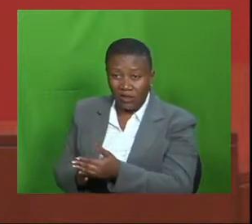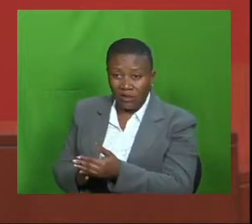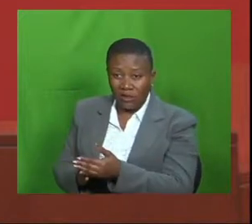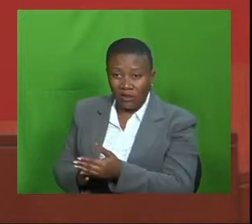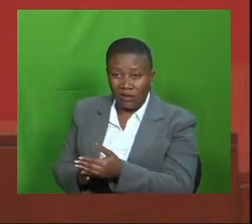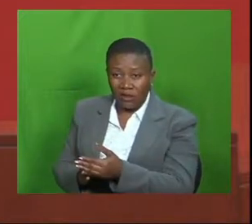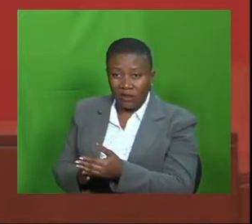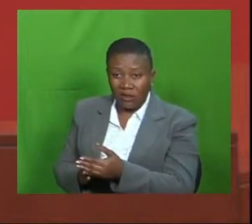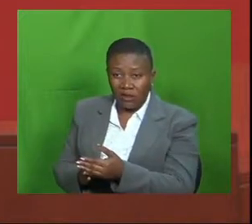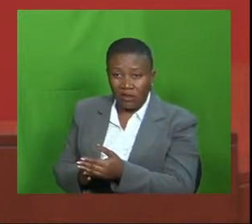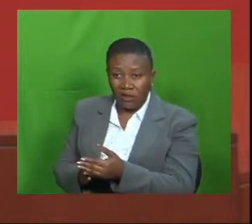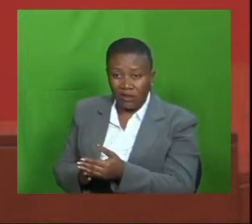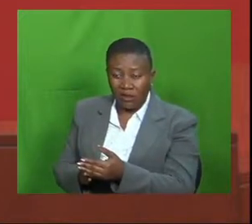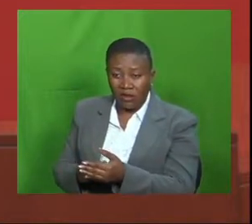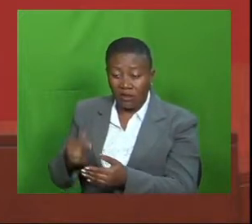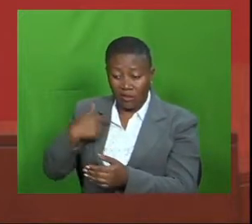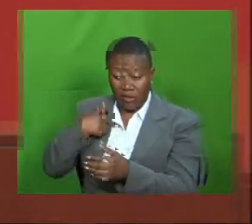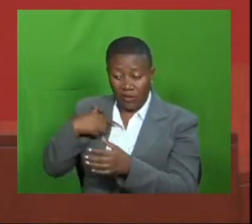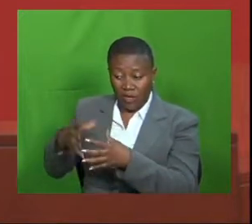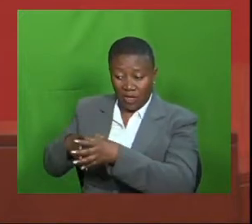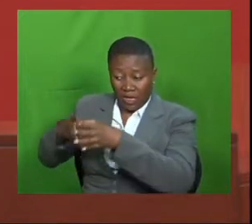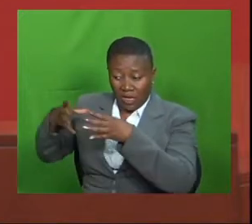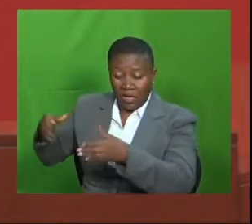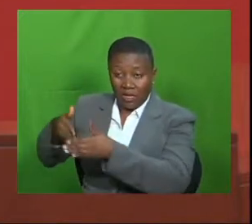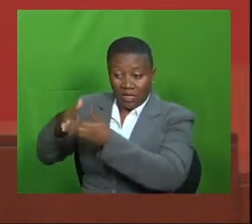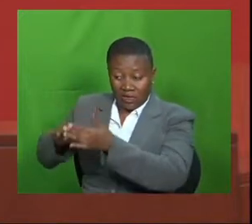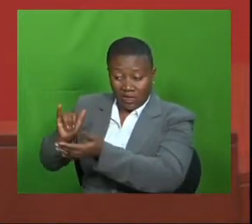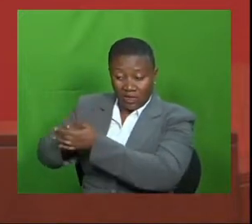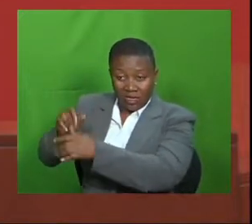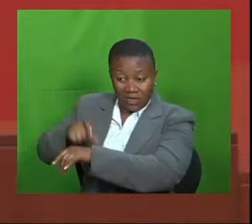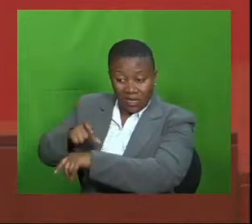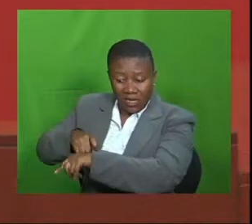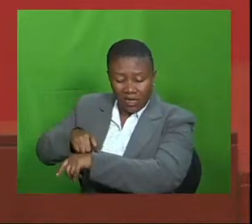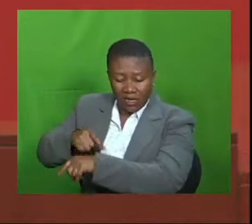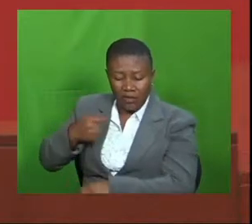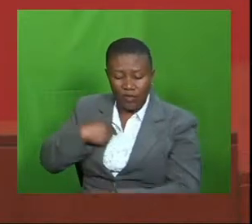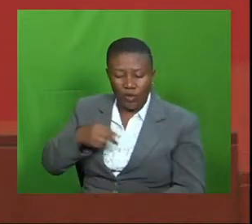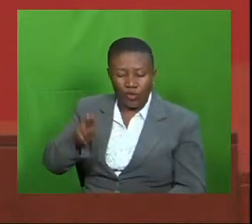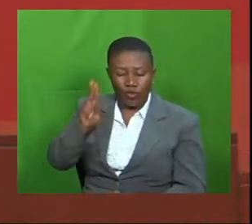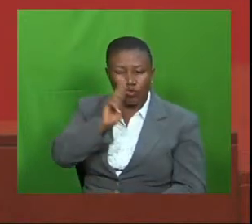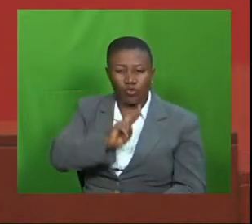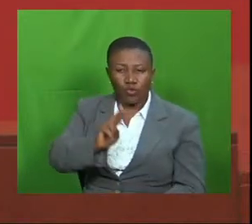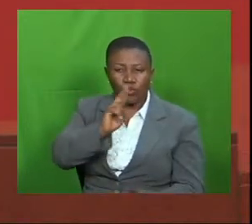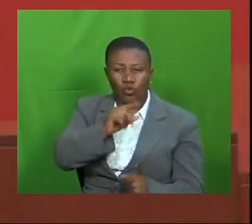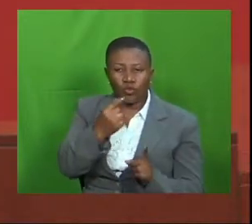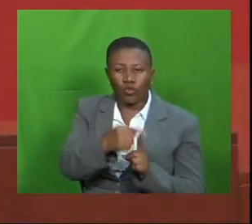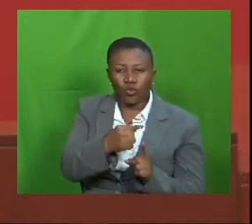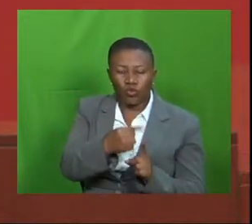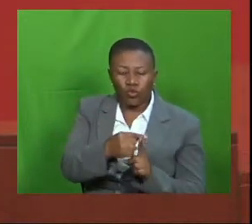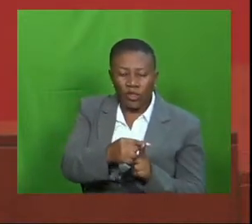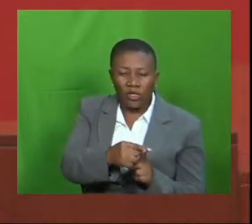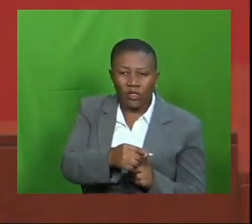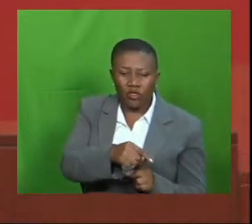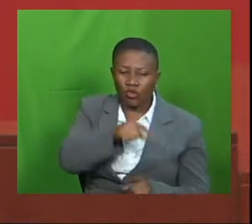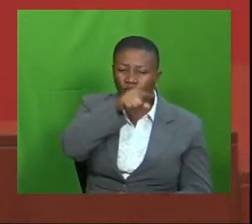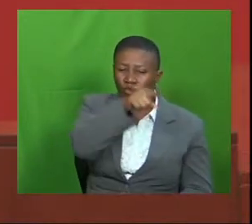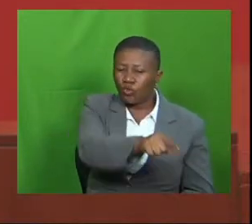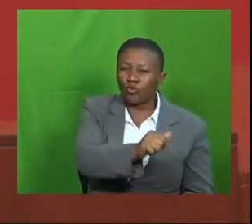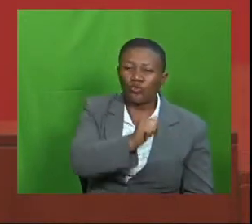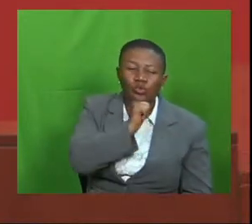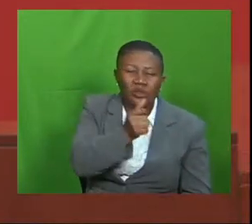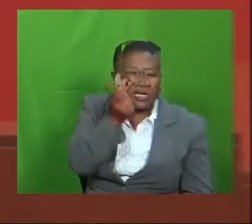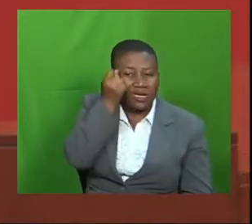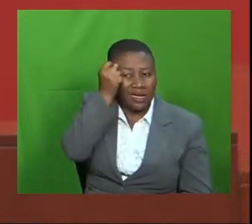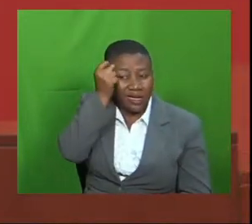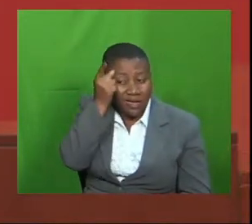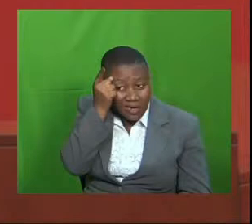was majority leader, you were minority leader, I used the word, you don't understand,